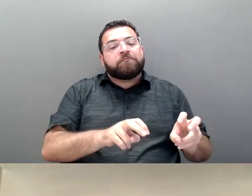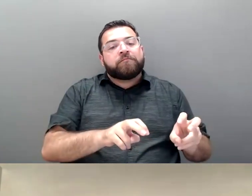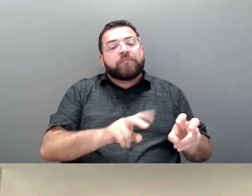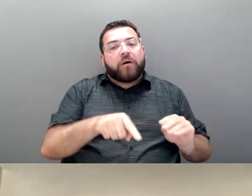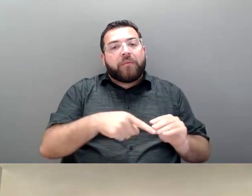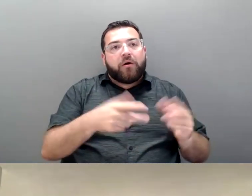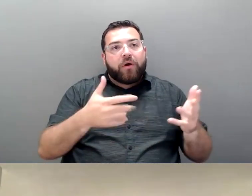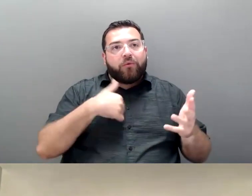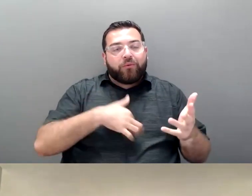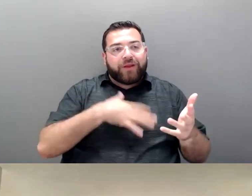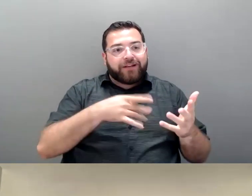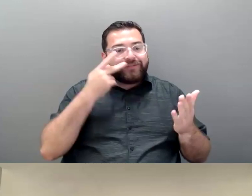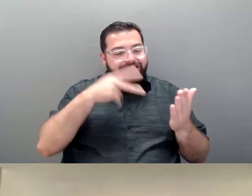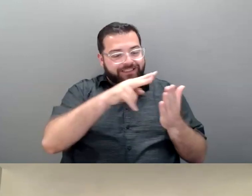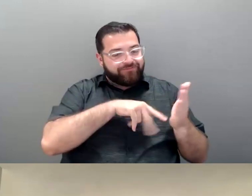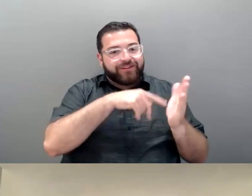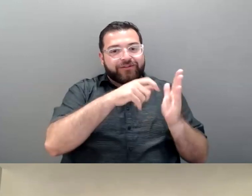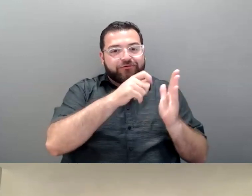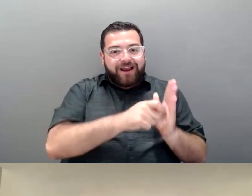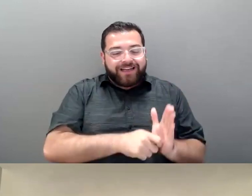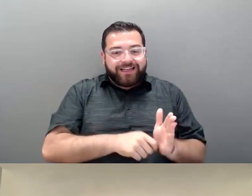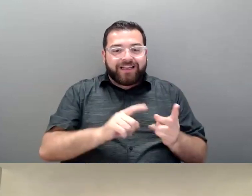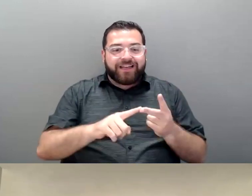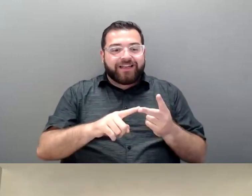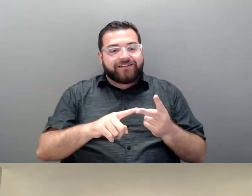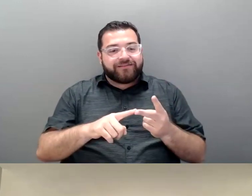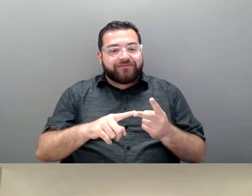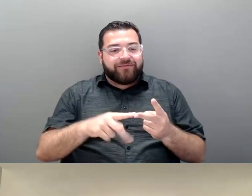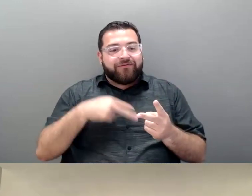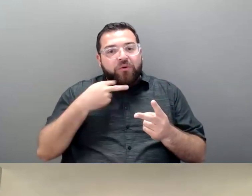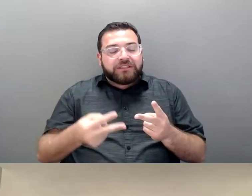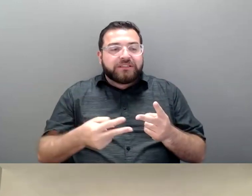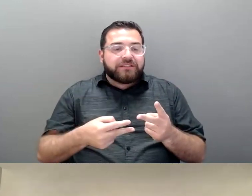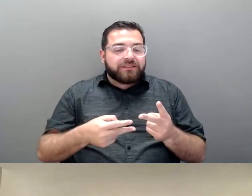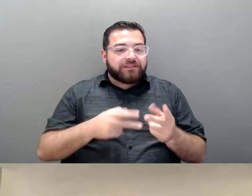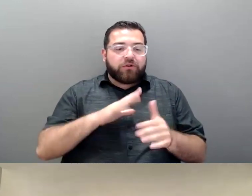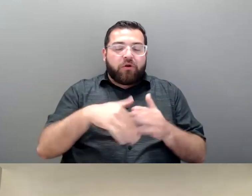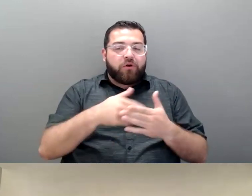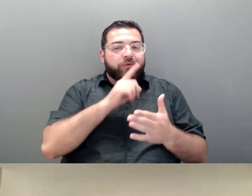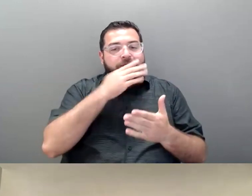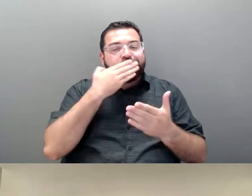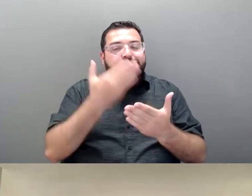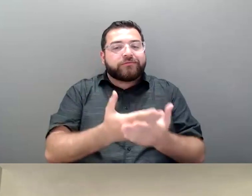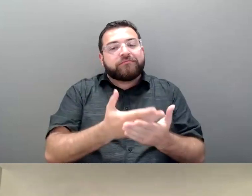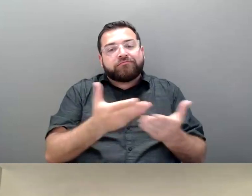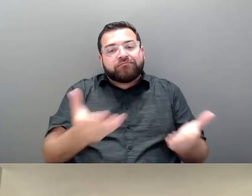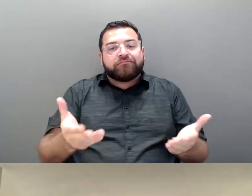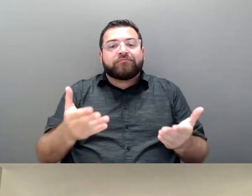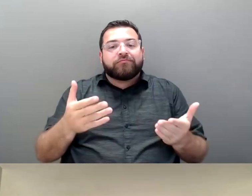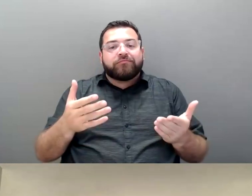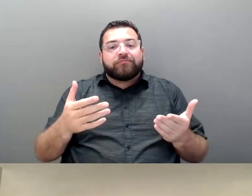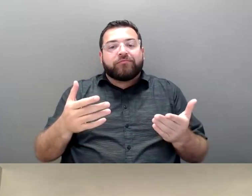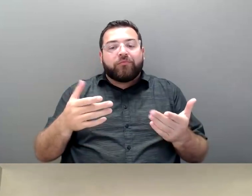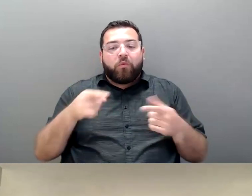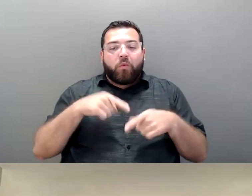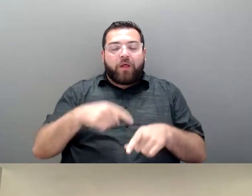we like in writing and voice and all kinds of really, it's been kind of juicy while we're getting some education